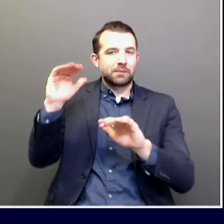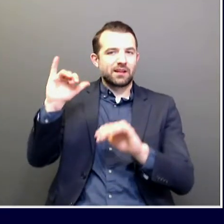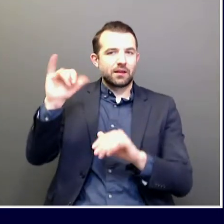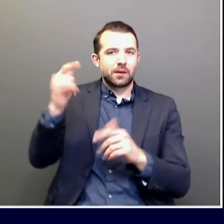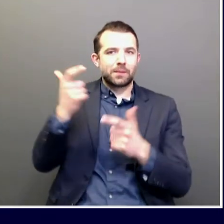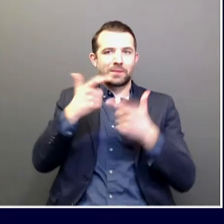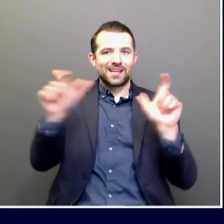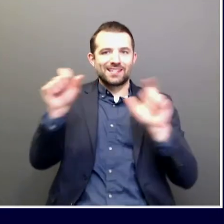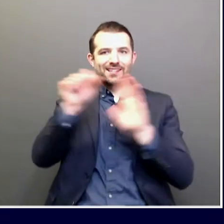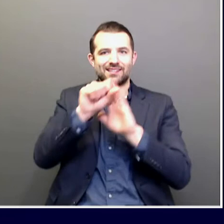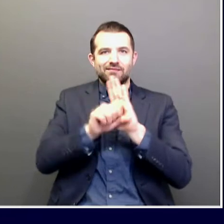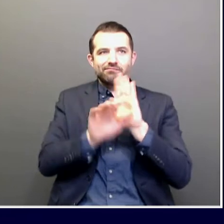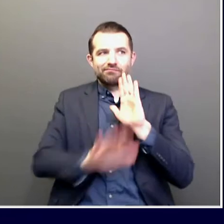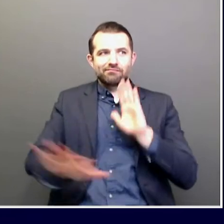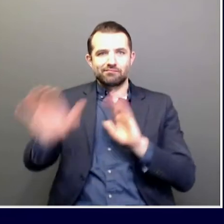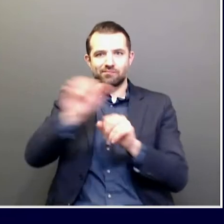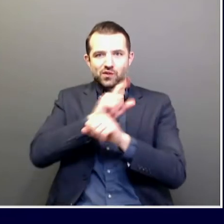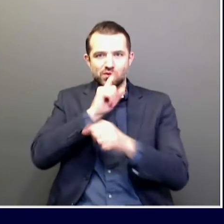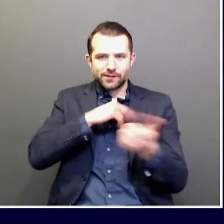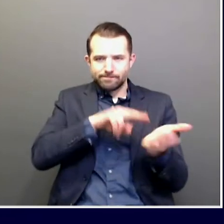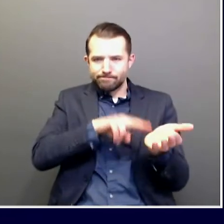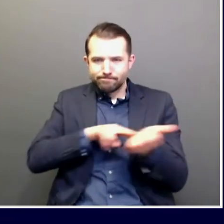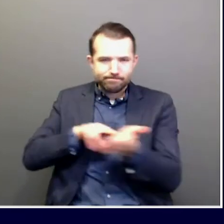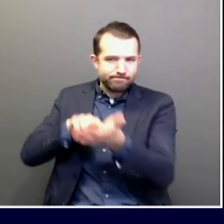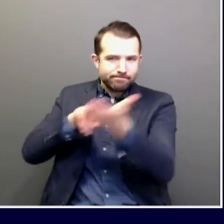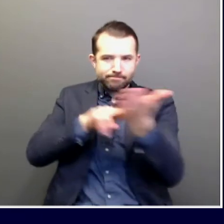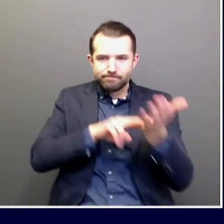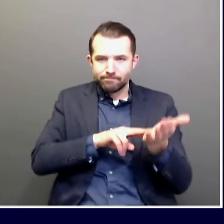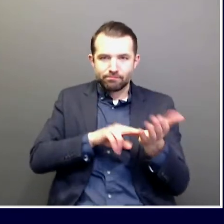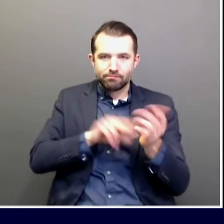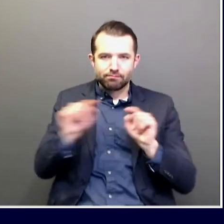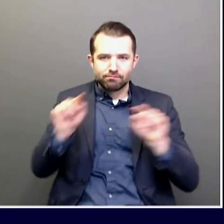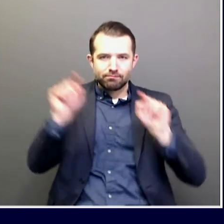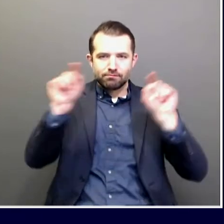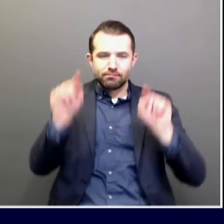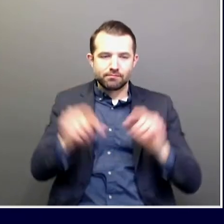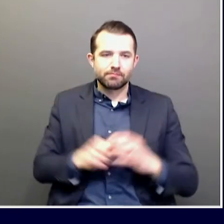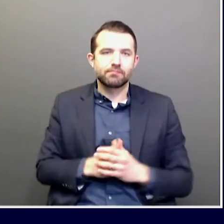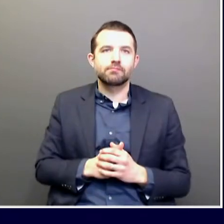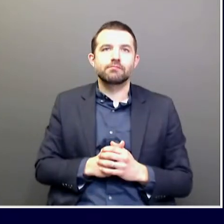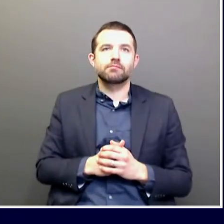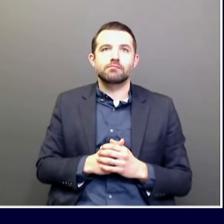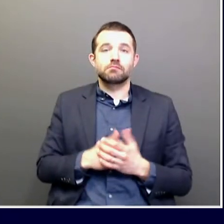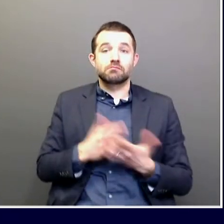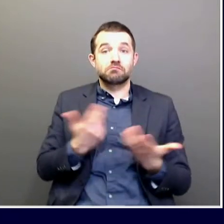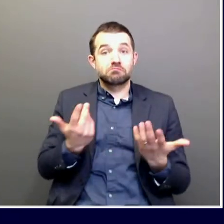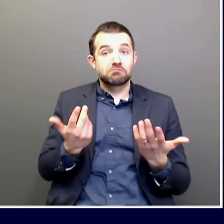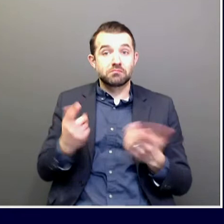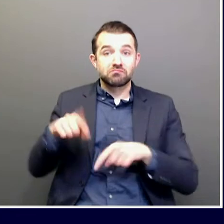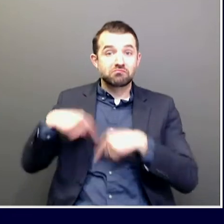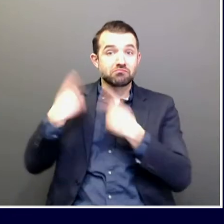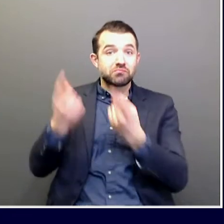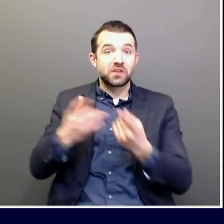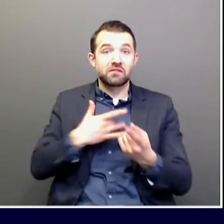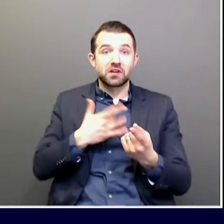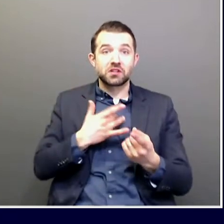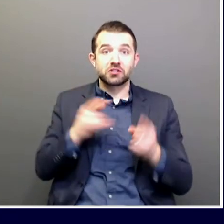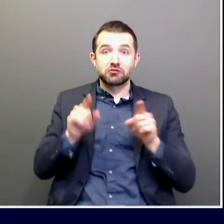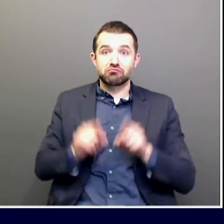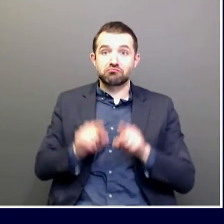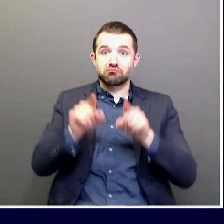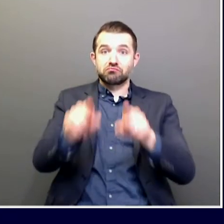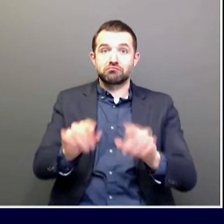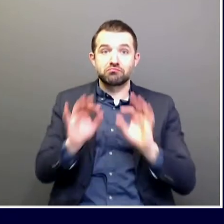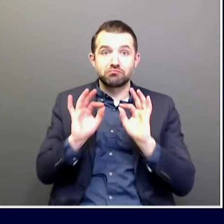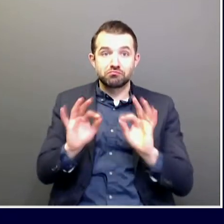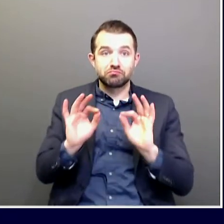changing. All right, thanks very much. Thanks, Patty. Chris Costa, over to you. Hi, Dr. Shah and Commissioner Lambrou. Can